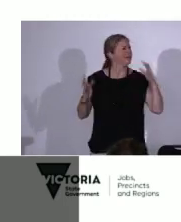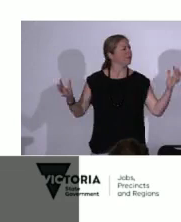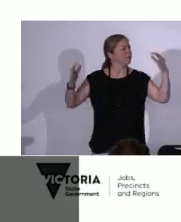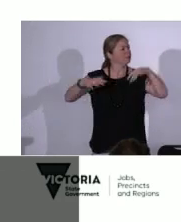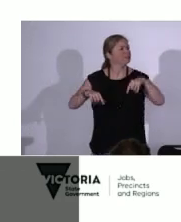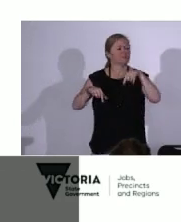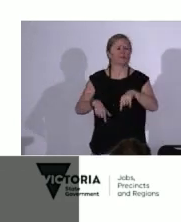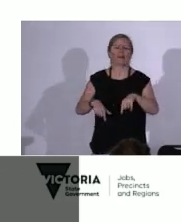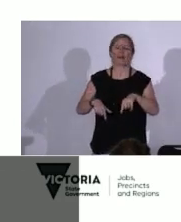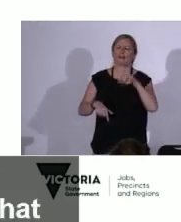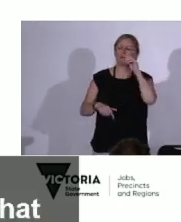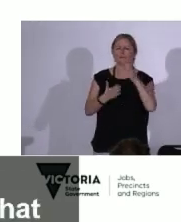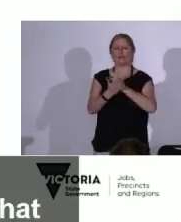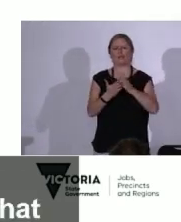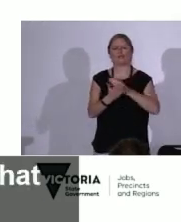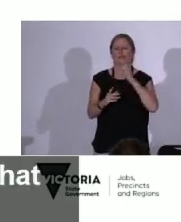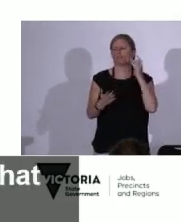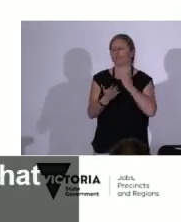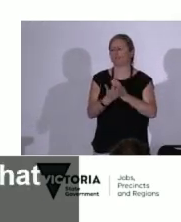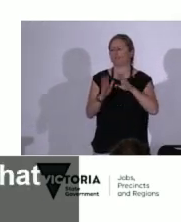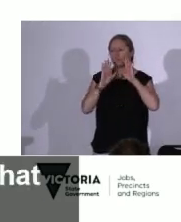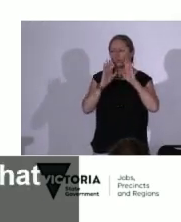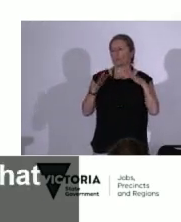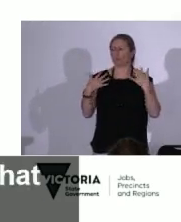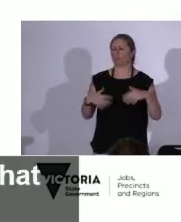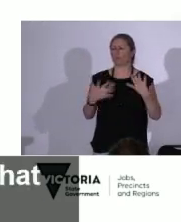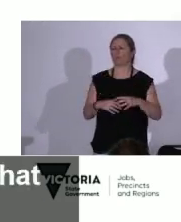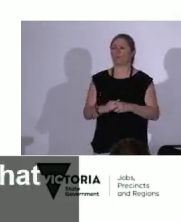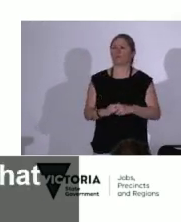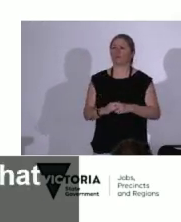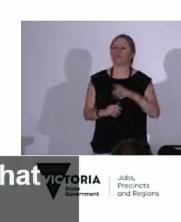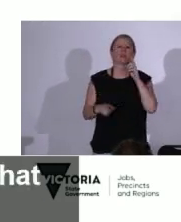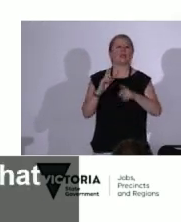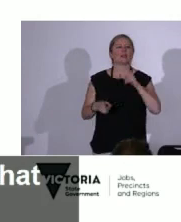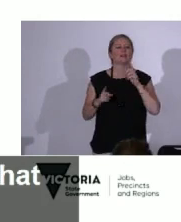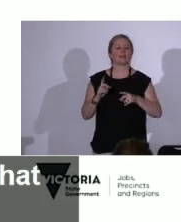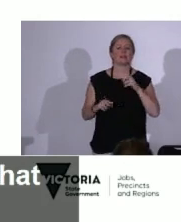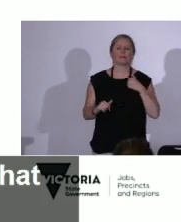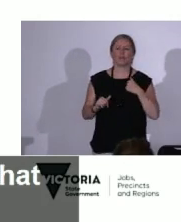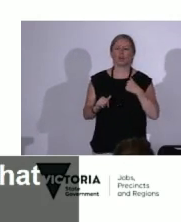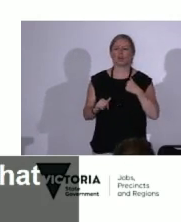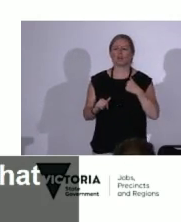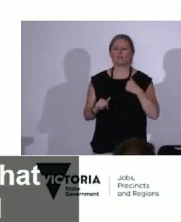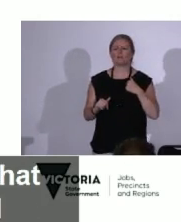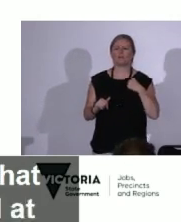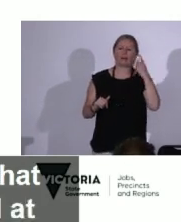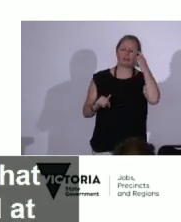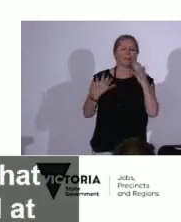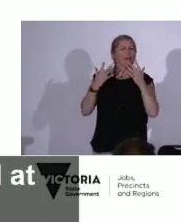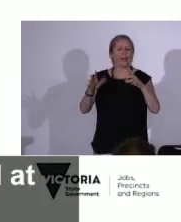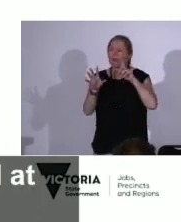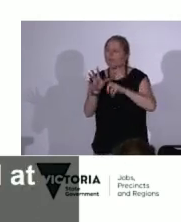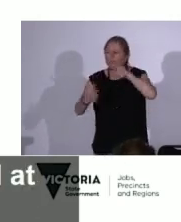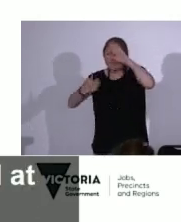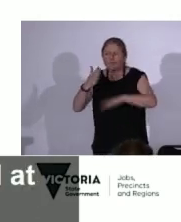synergy and that ability to share is really incredible. And often I've guessed at how many years we've got experience in